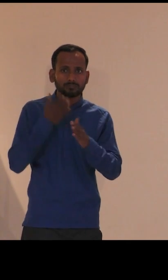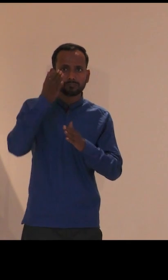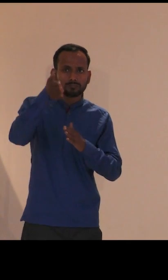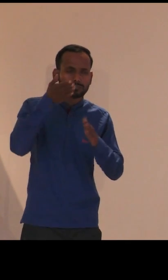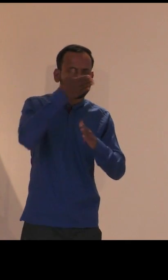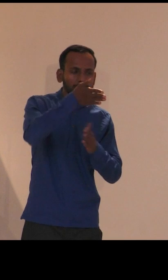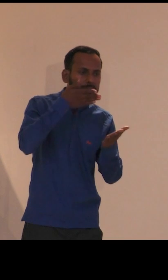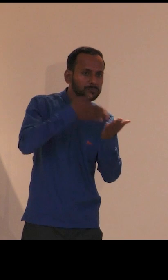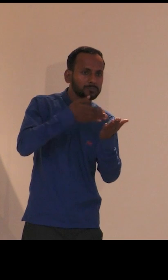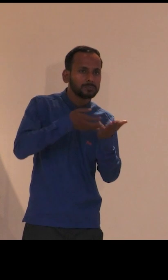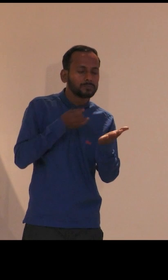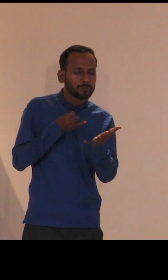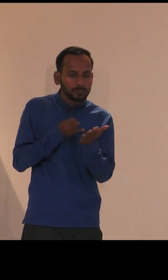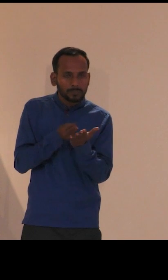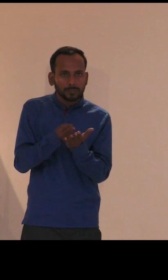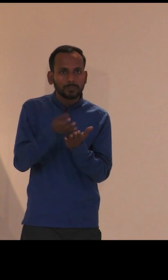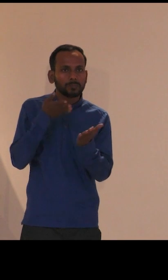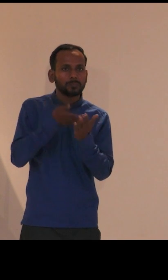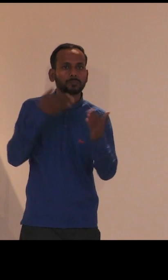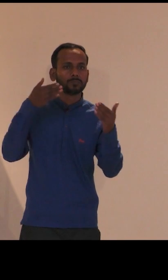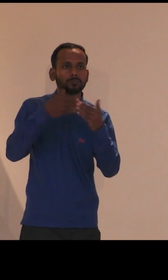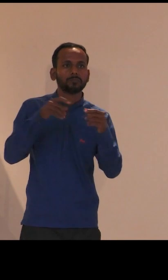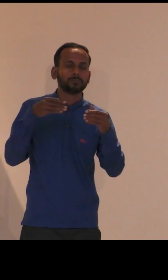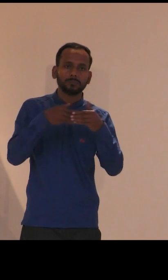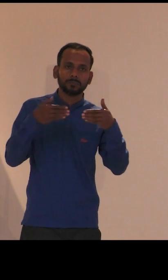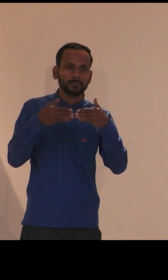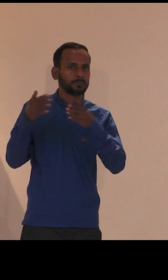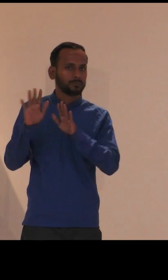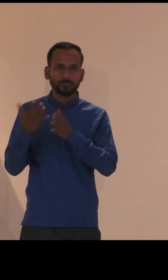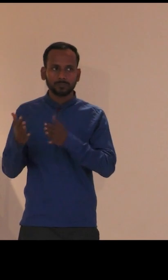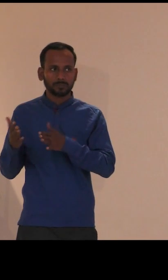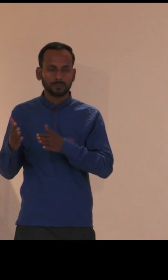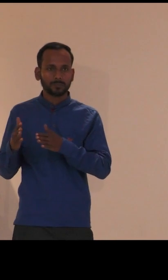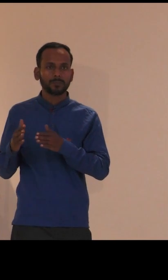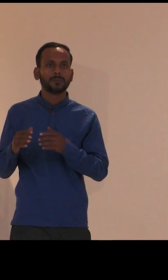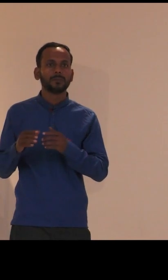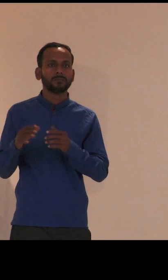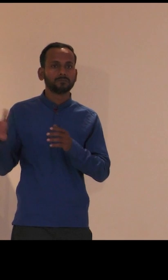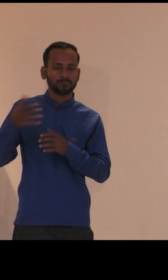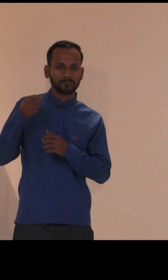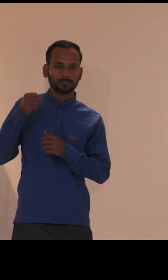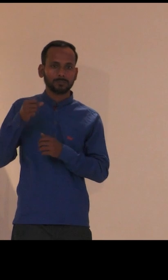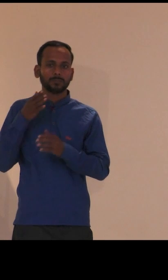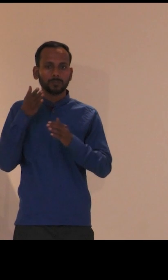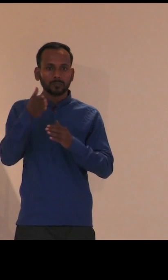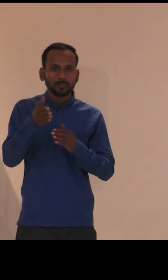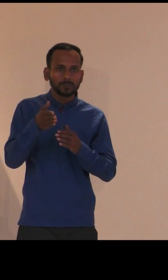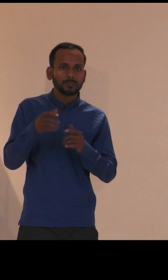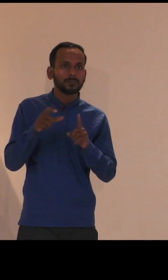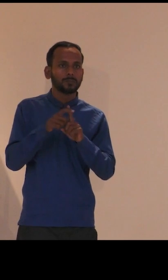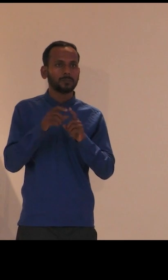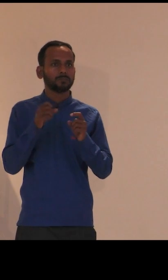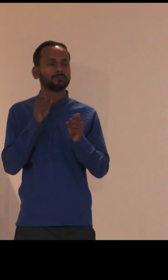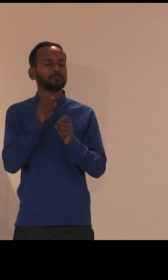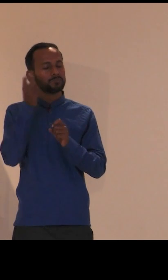India, leave alone, even say the security guards or the domestic helpers who come home, they have